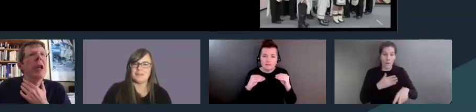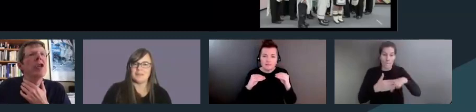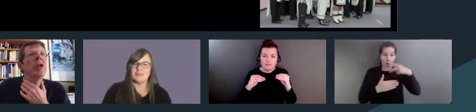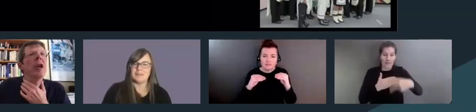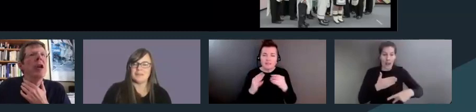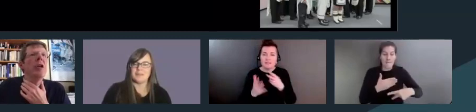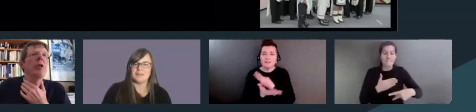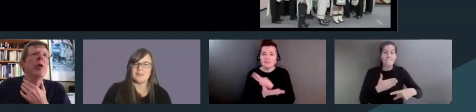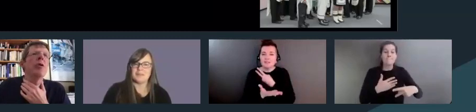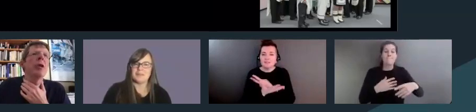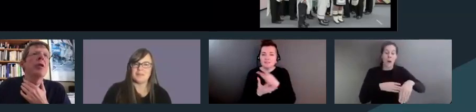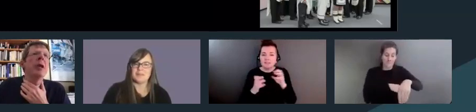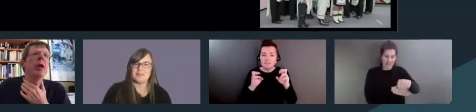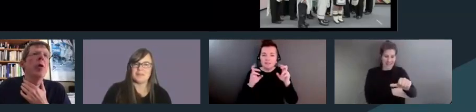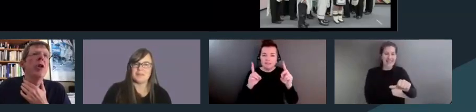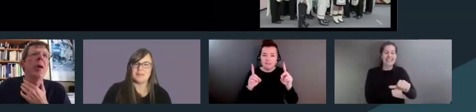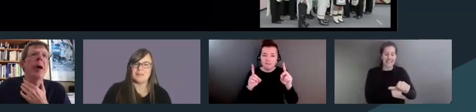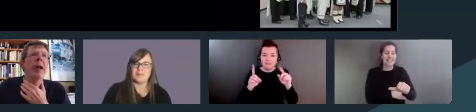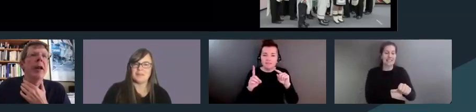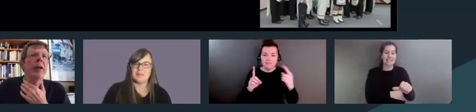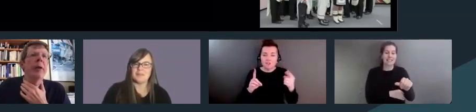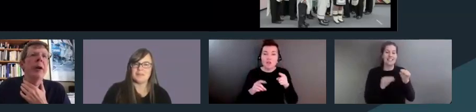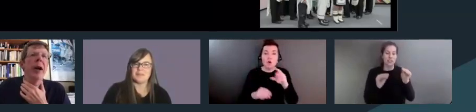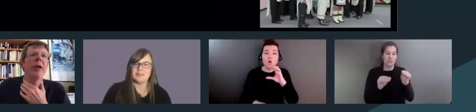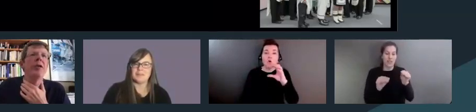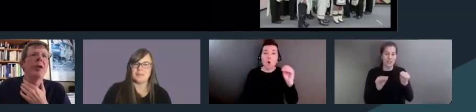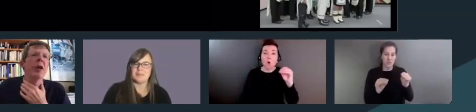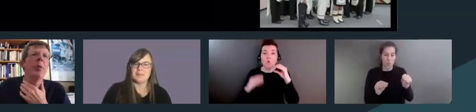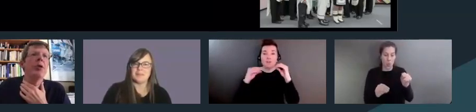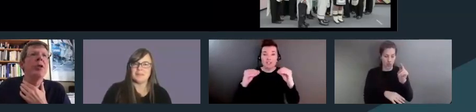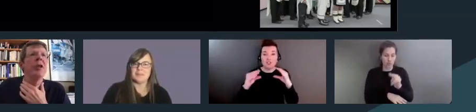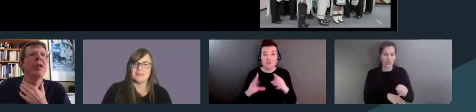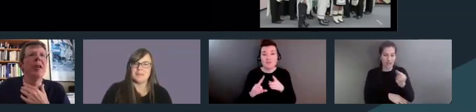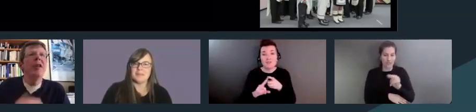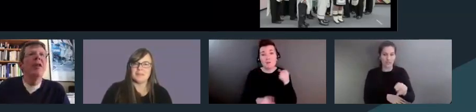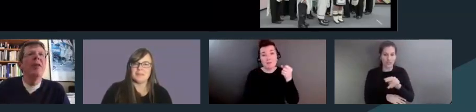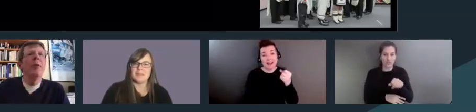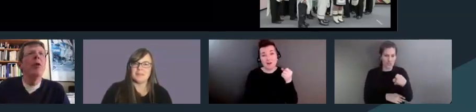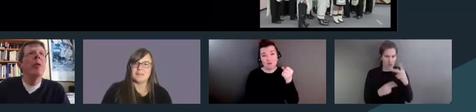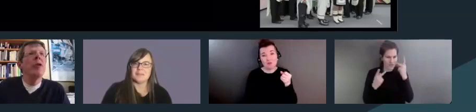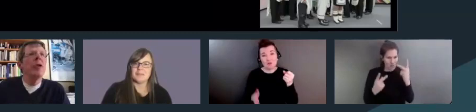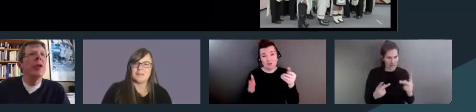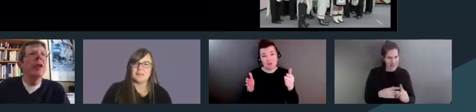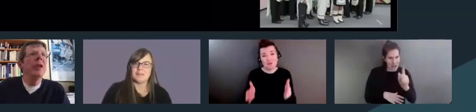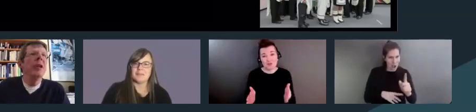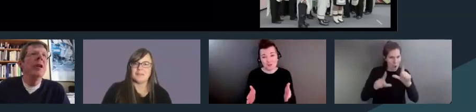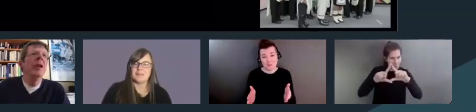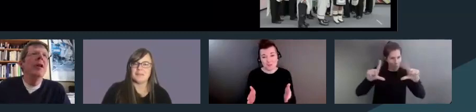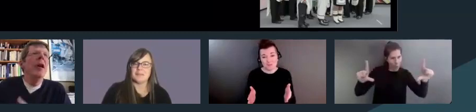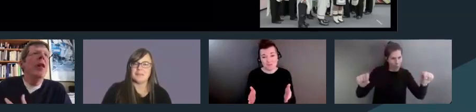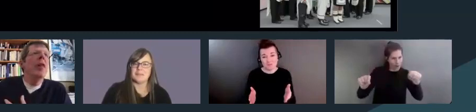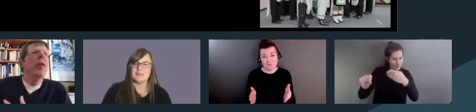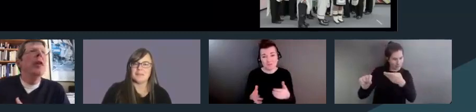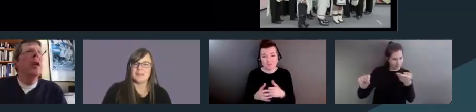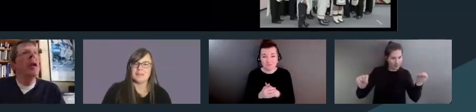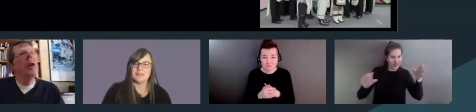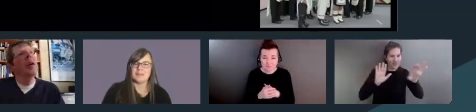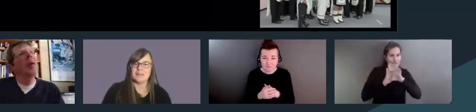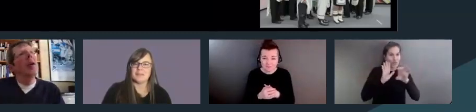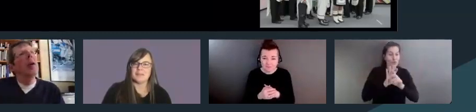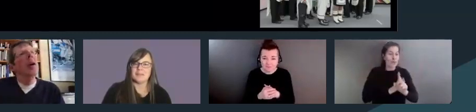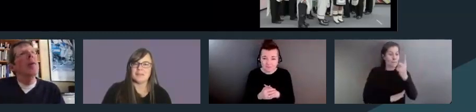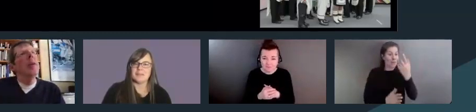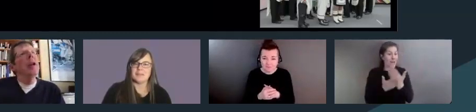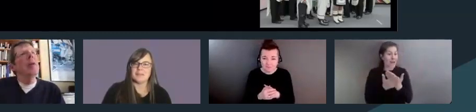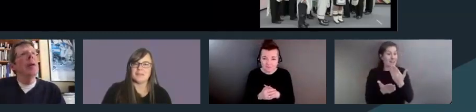Master of Education. And you'll notice that it's being co-taught by an elder, and there's a young person in the room observing.